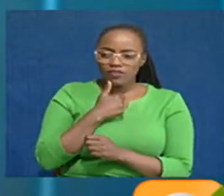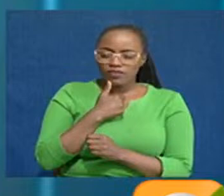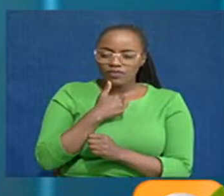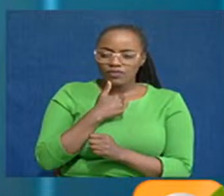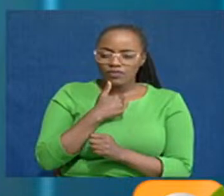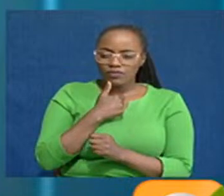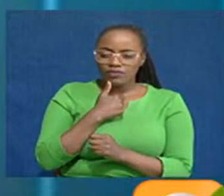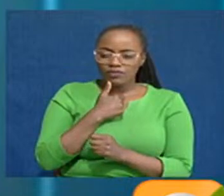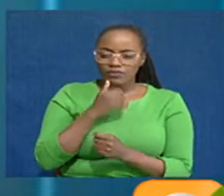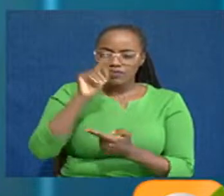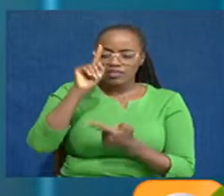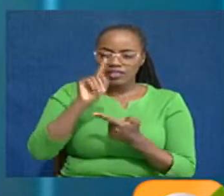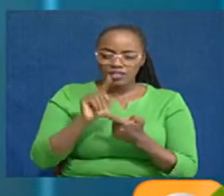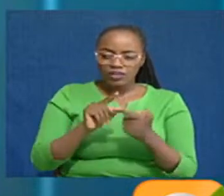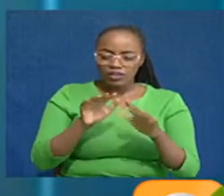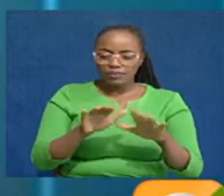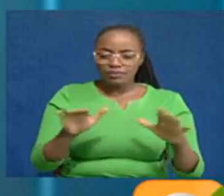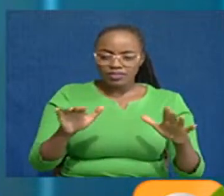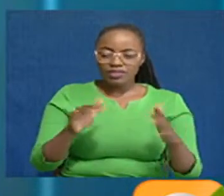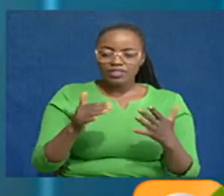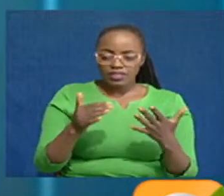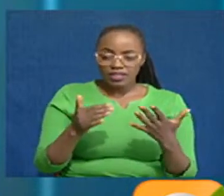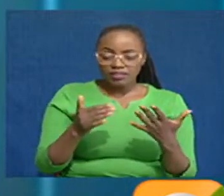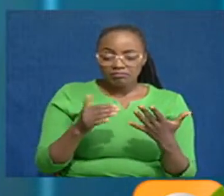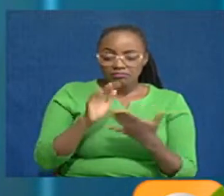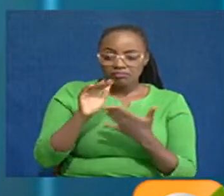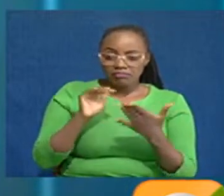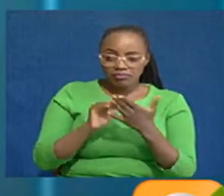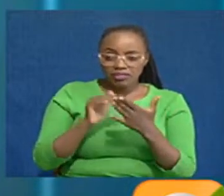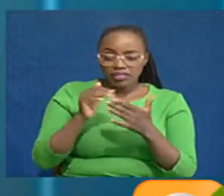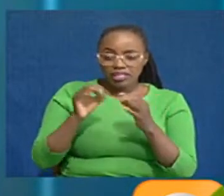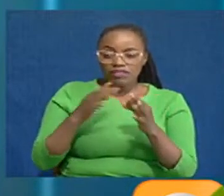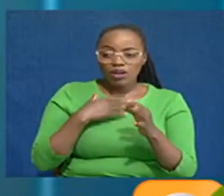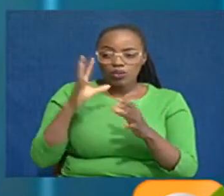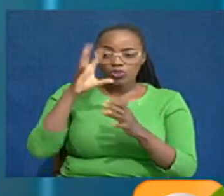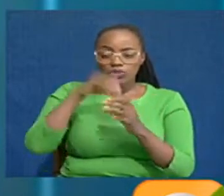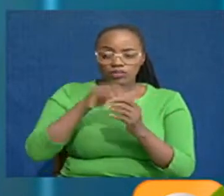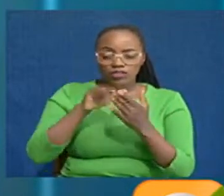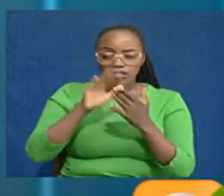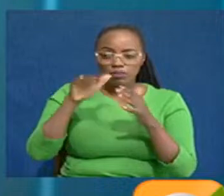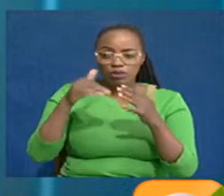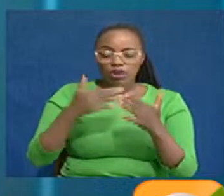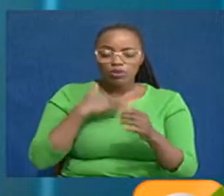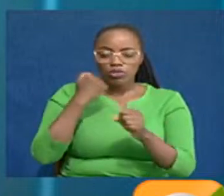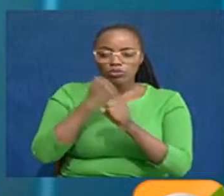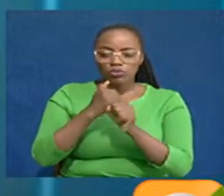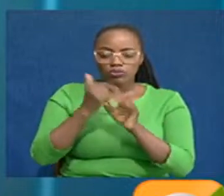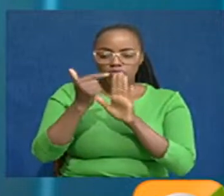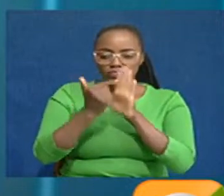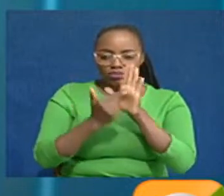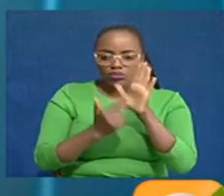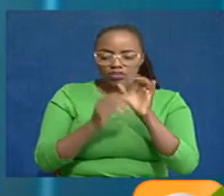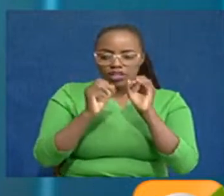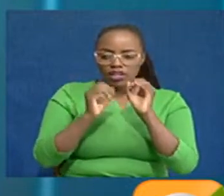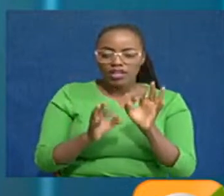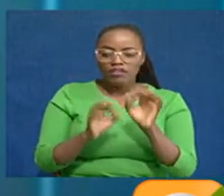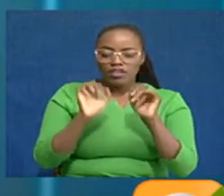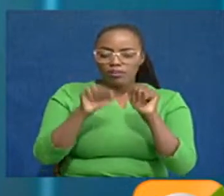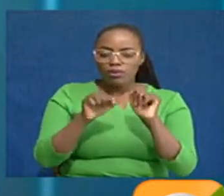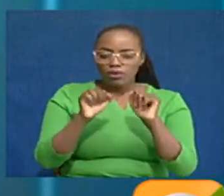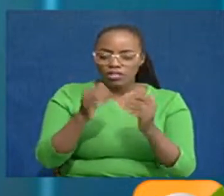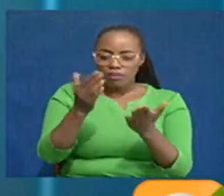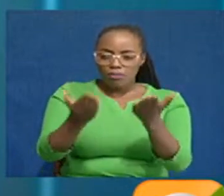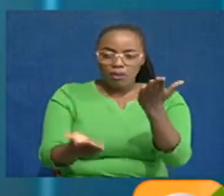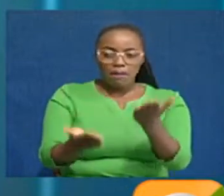are reducing market sentiment in terms of, do I want to invest more? Do I want to do this more? If we can actually